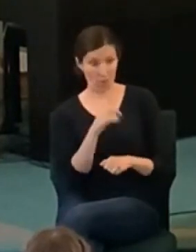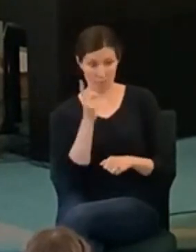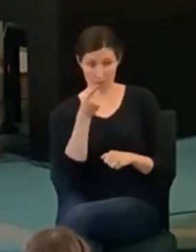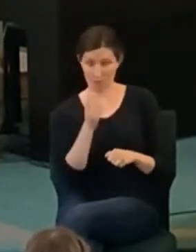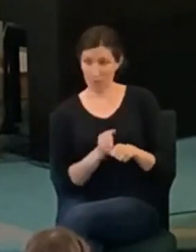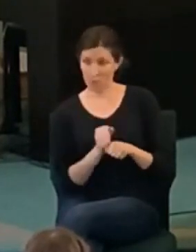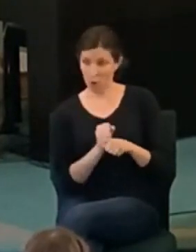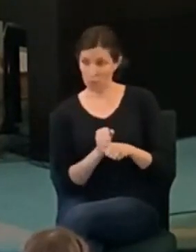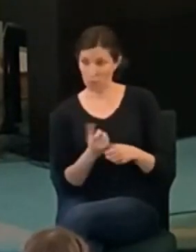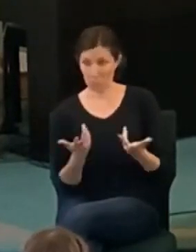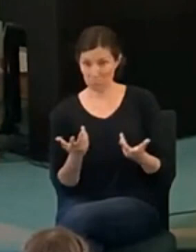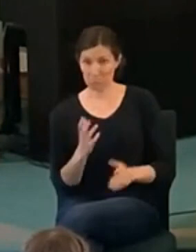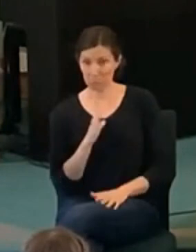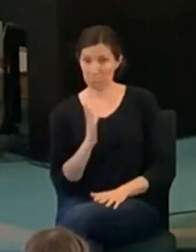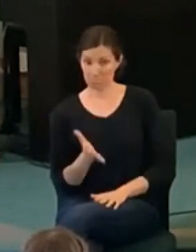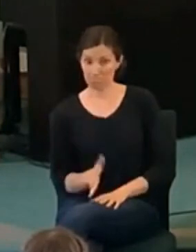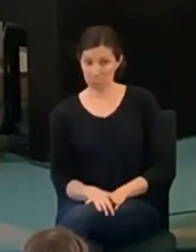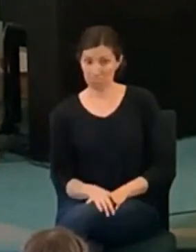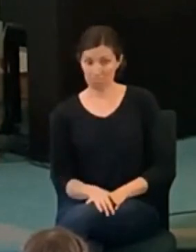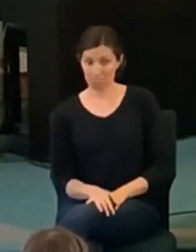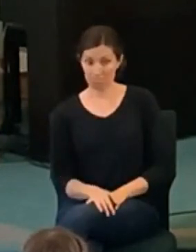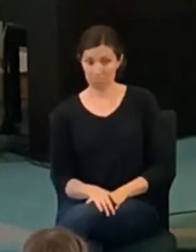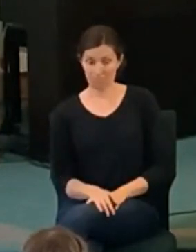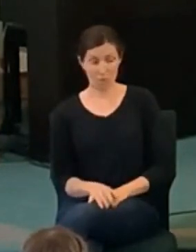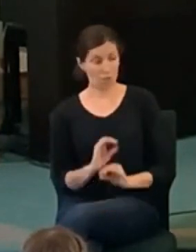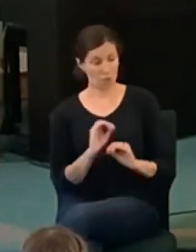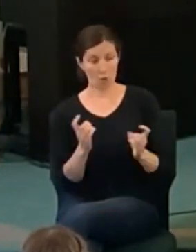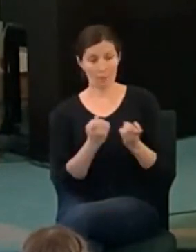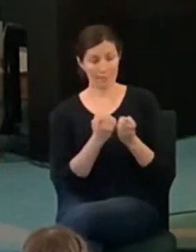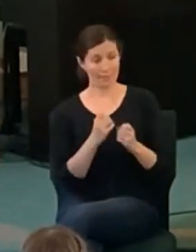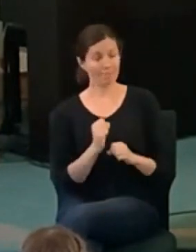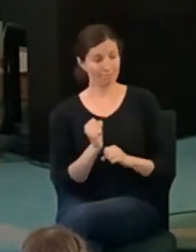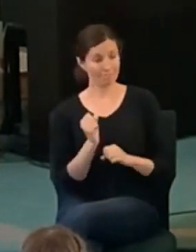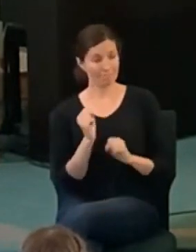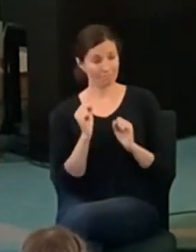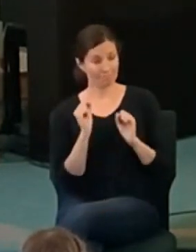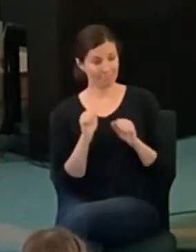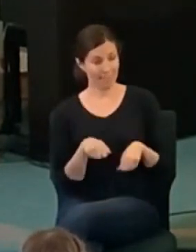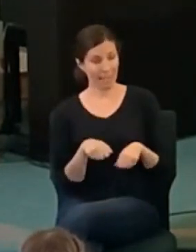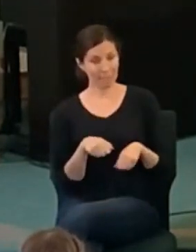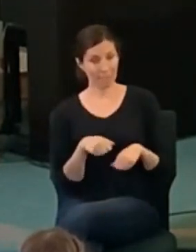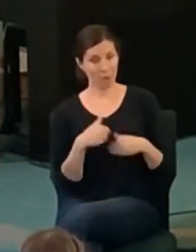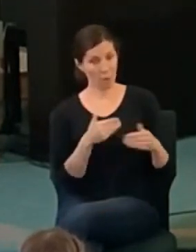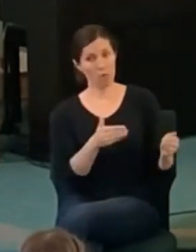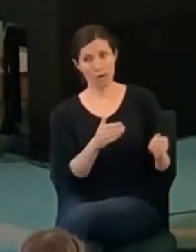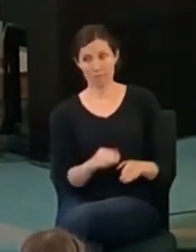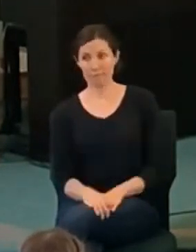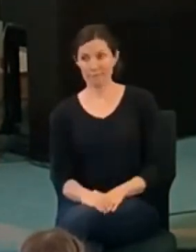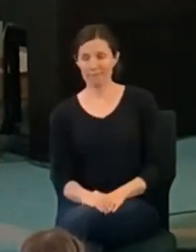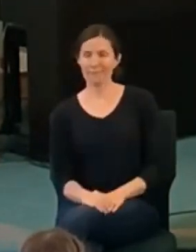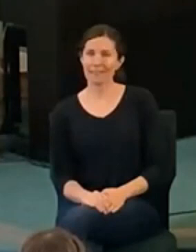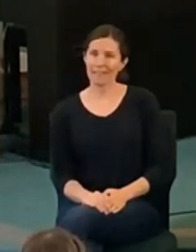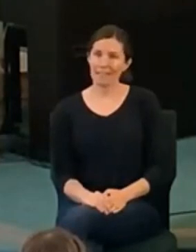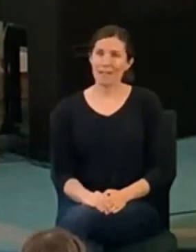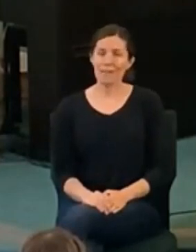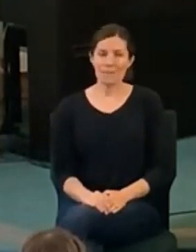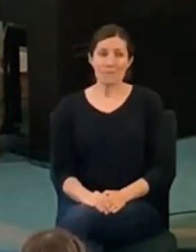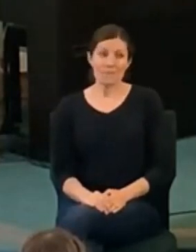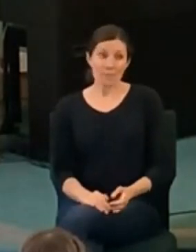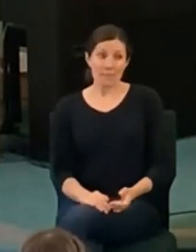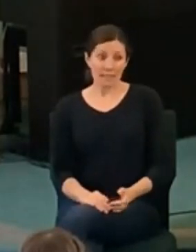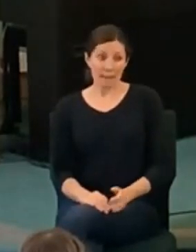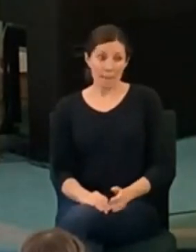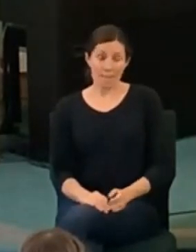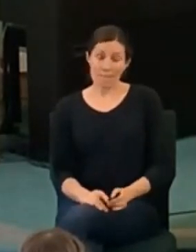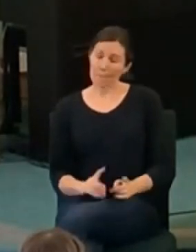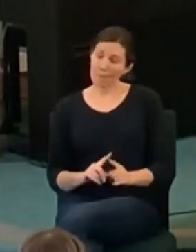the person guilty had to throw the first stone. And he's calling out those few accusers that they need to be the